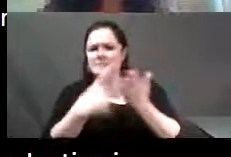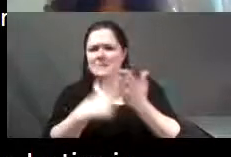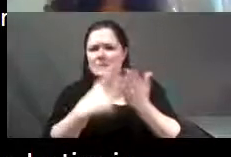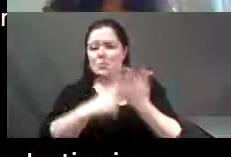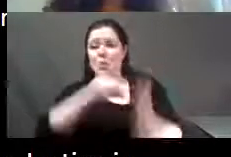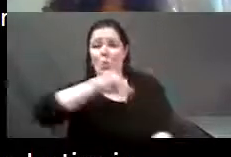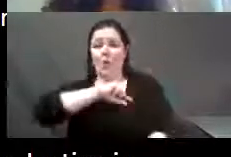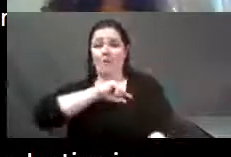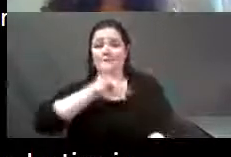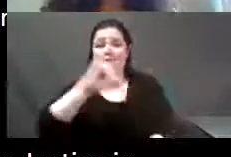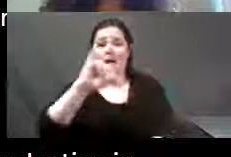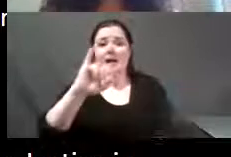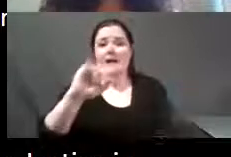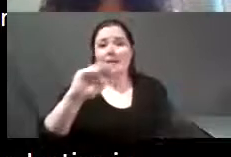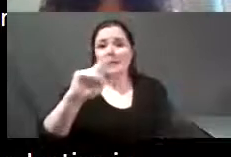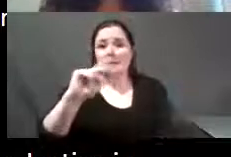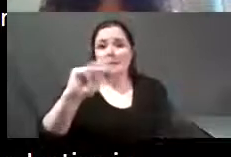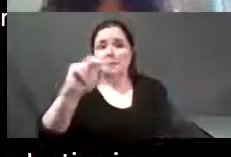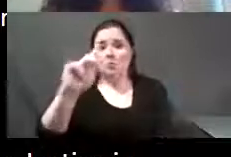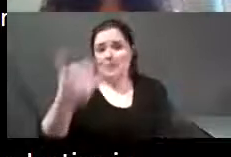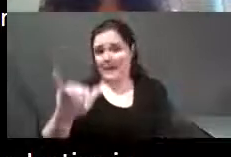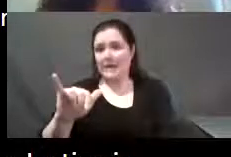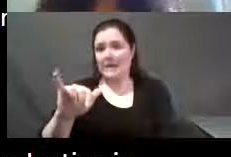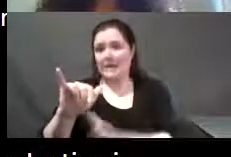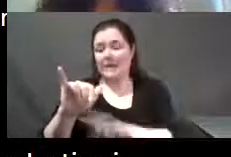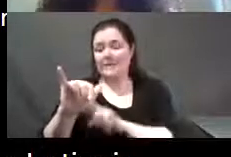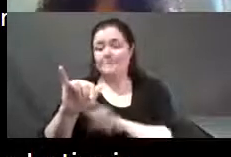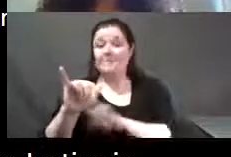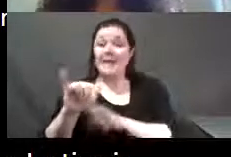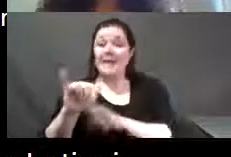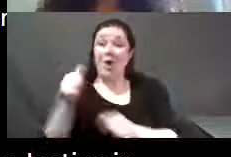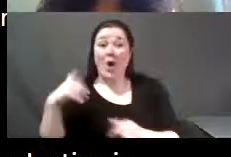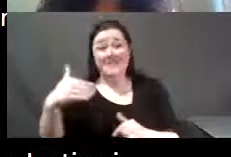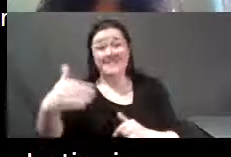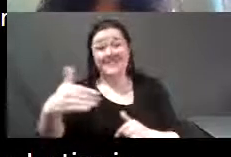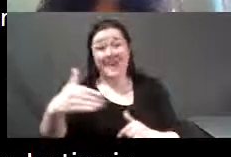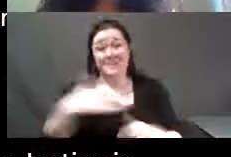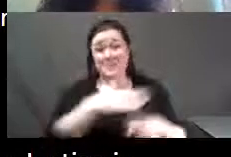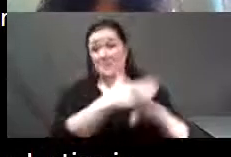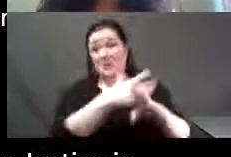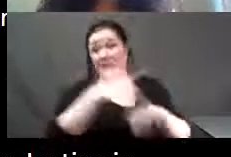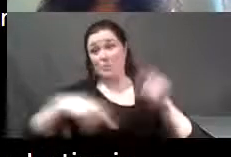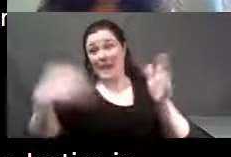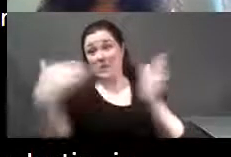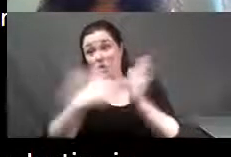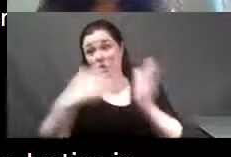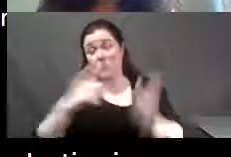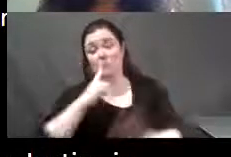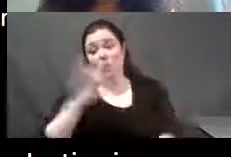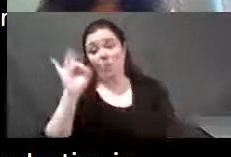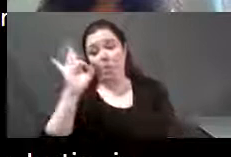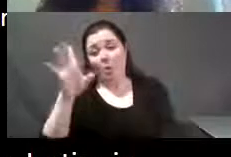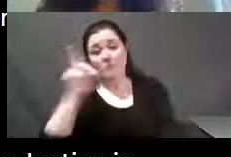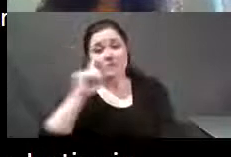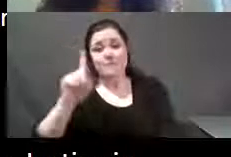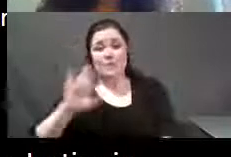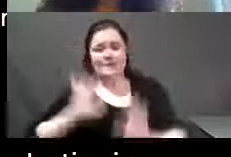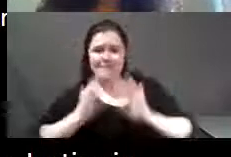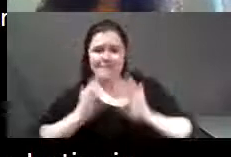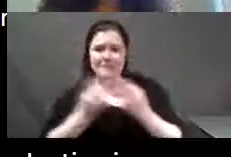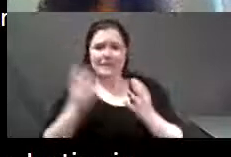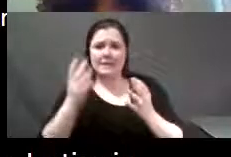immunity. And in many circumstances, they are. And it's devastating to families and community members